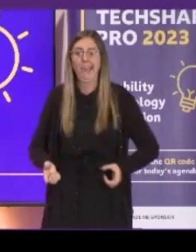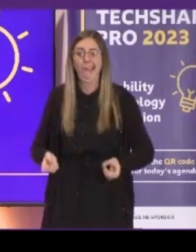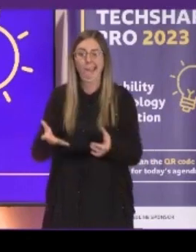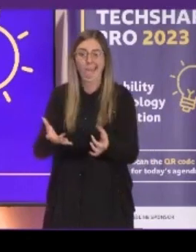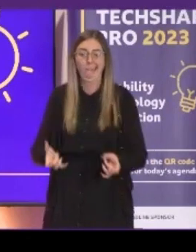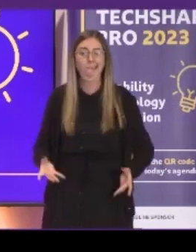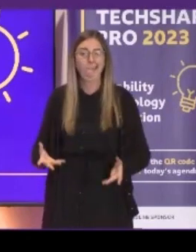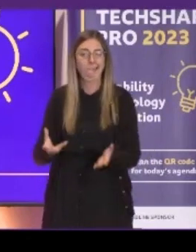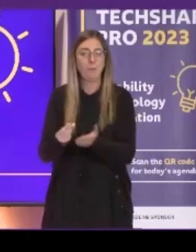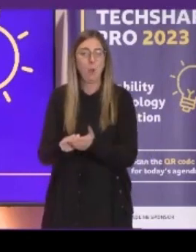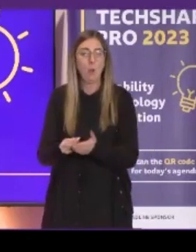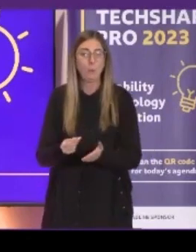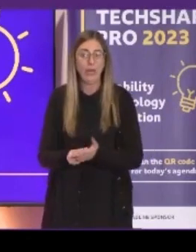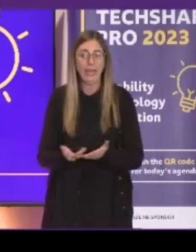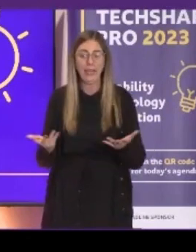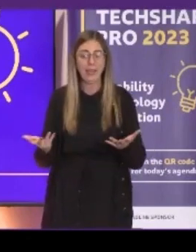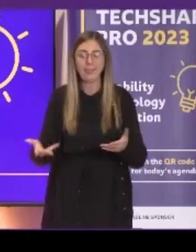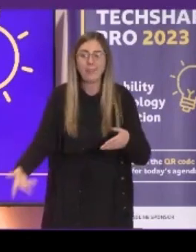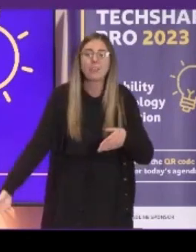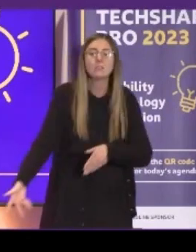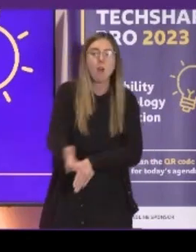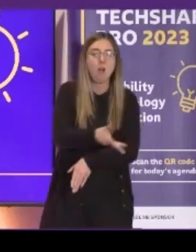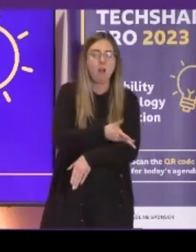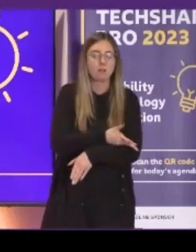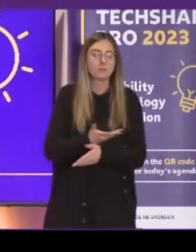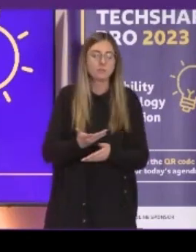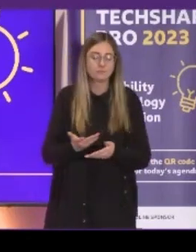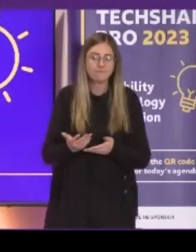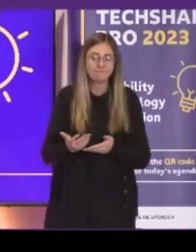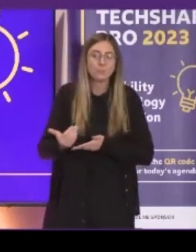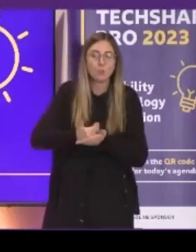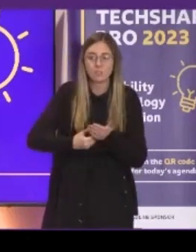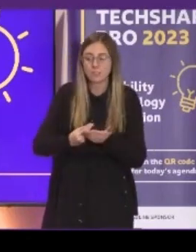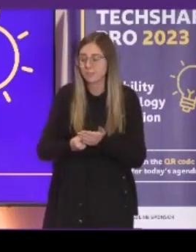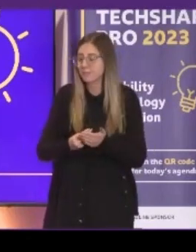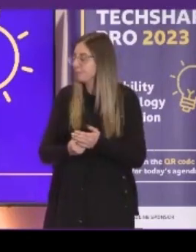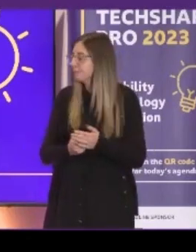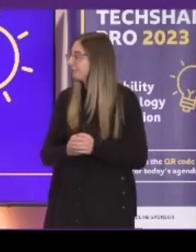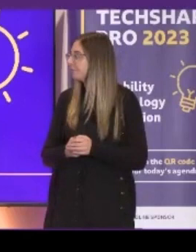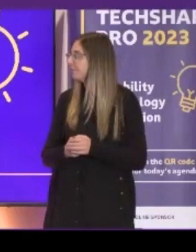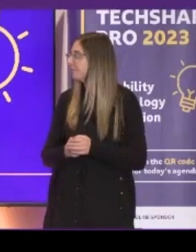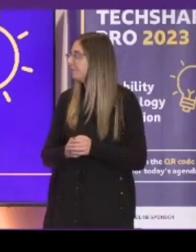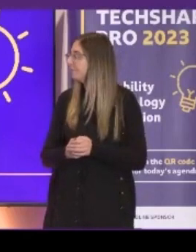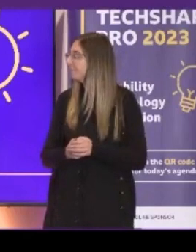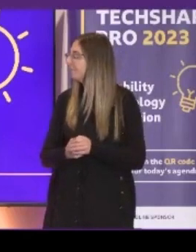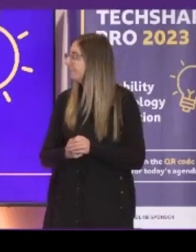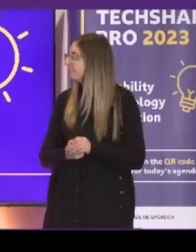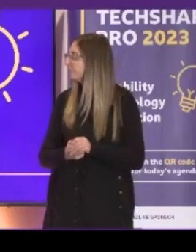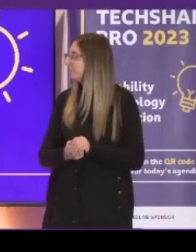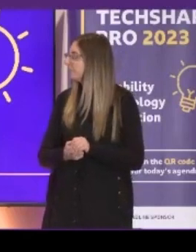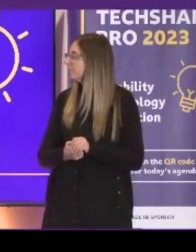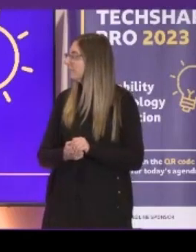more. And then the other things that people can do is really